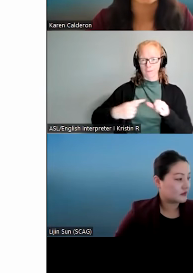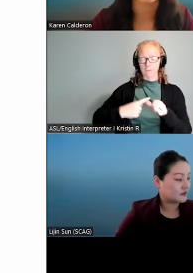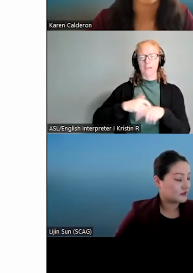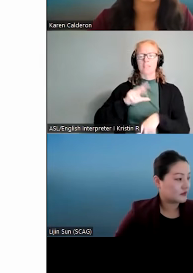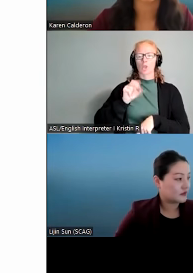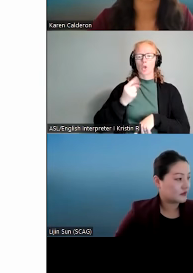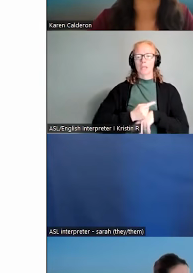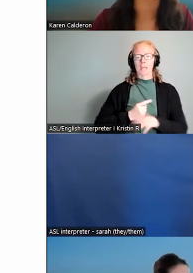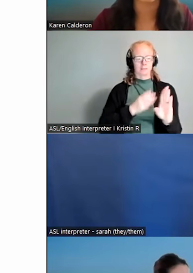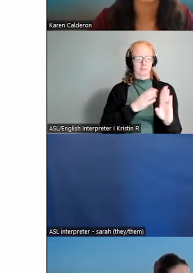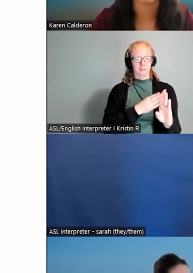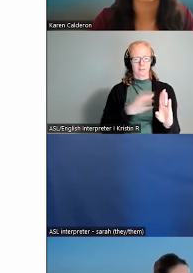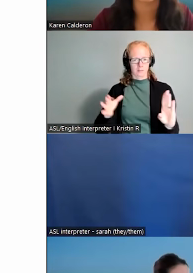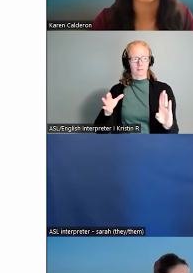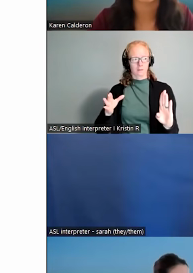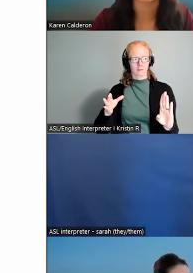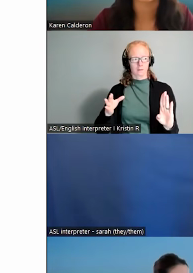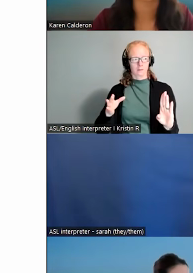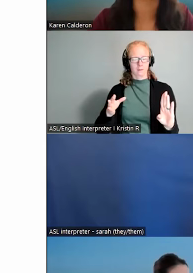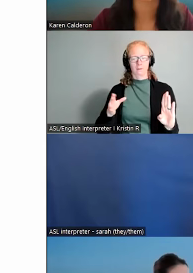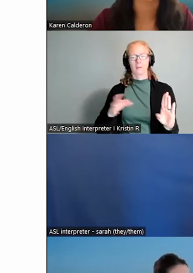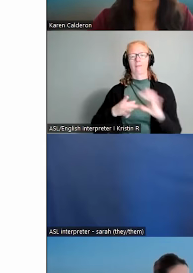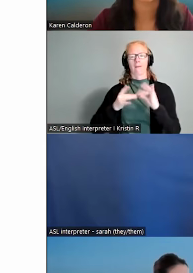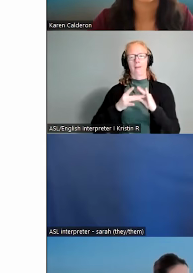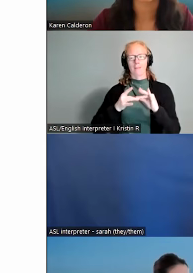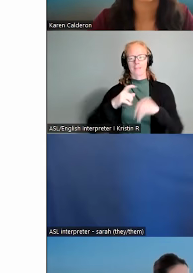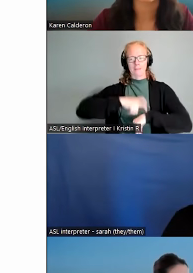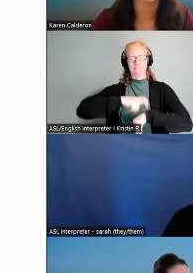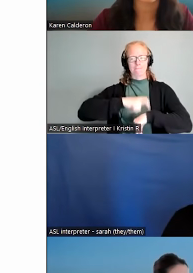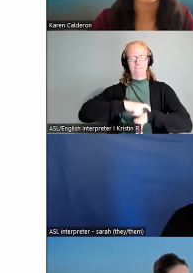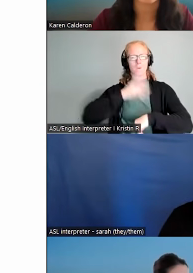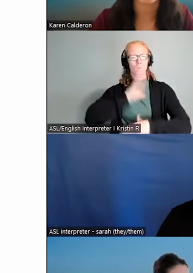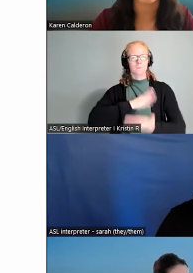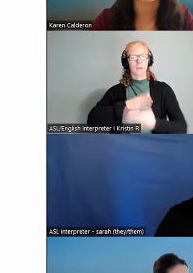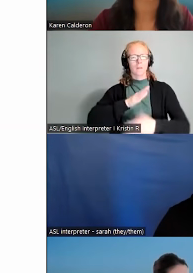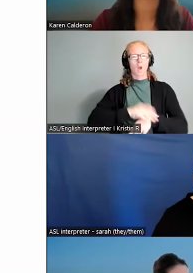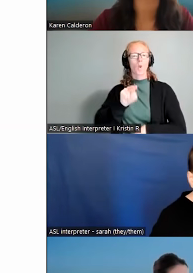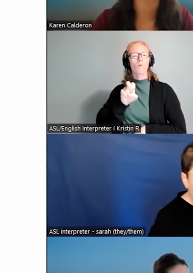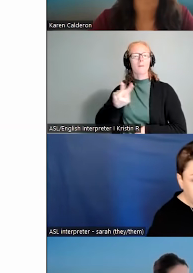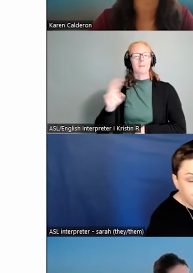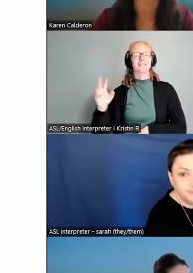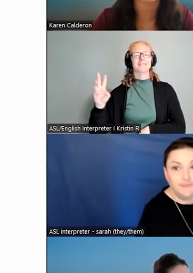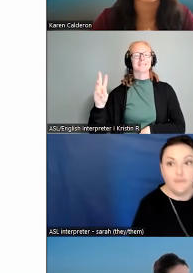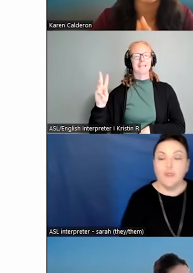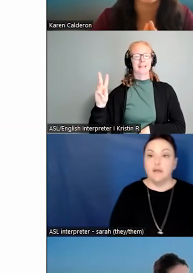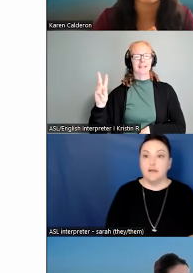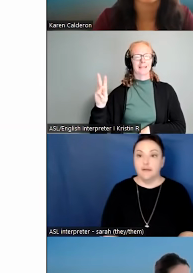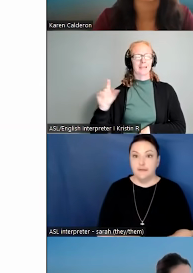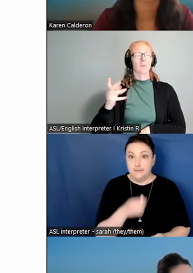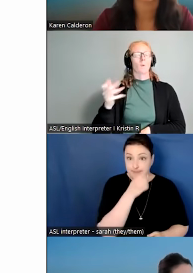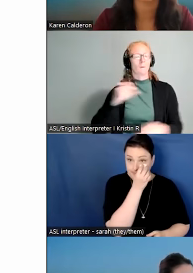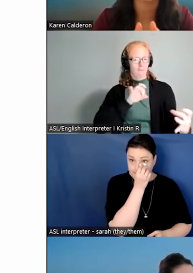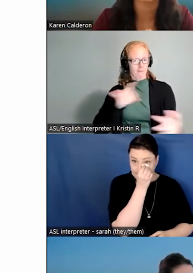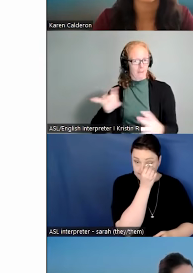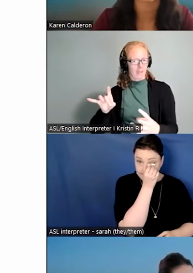30-day scoping comment period, which will end on November 16th, and we are currently seeking feedback